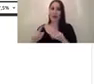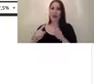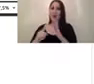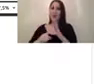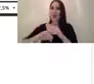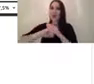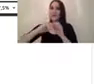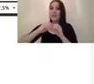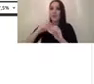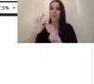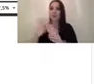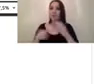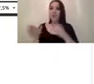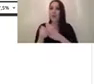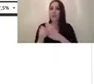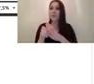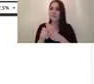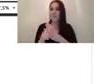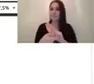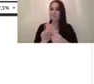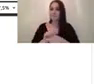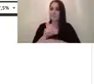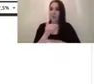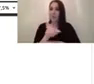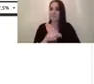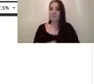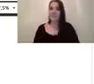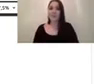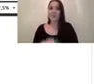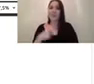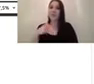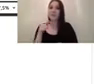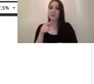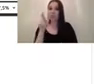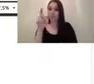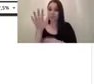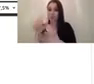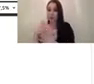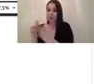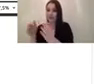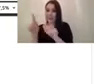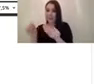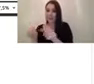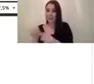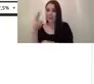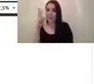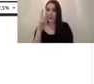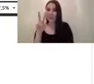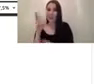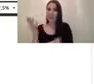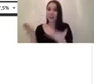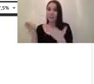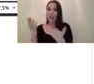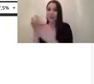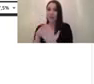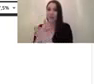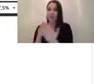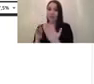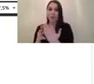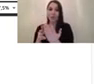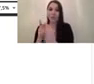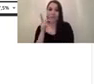replacement for it. So yes, I was saying, in the right hand side you can see this chart where you're comparing all the possible